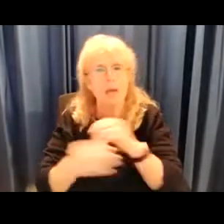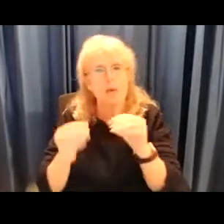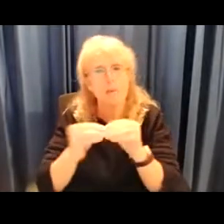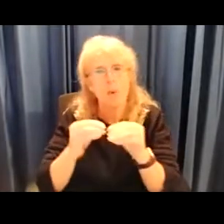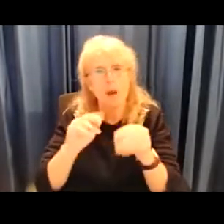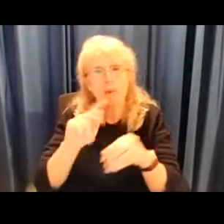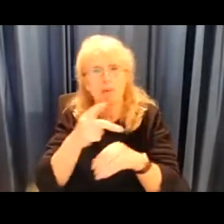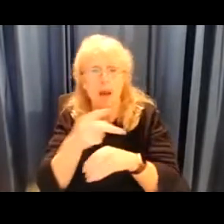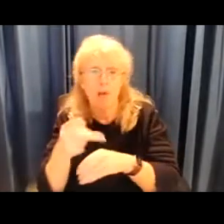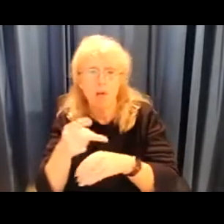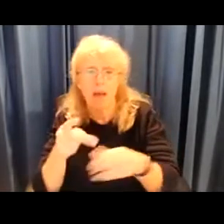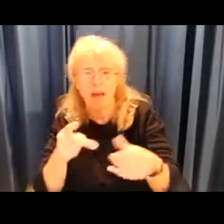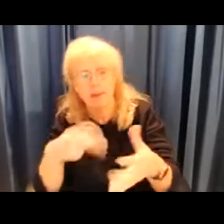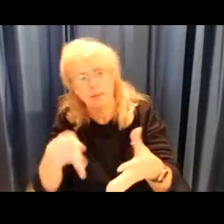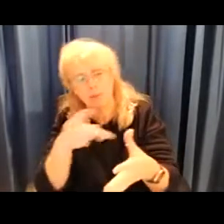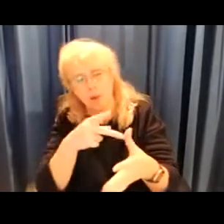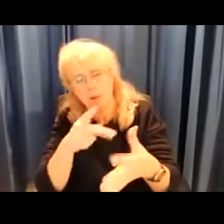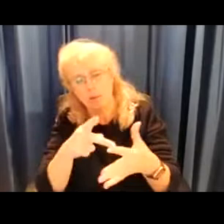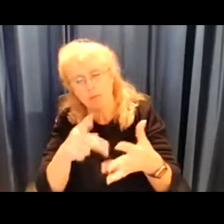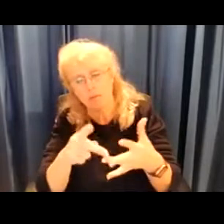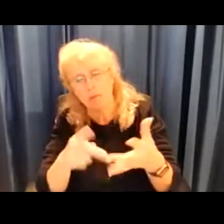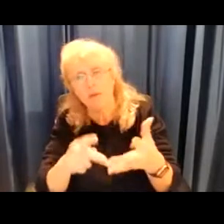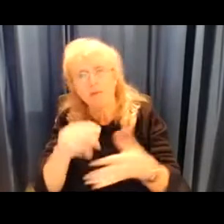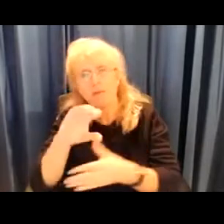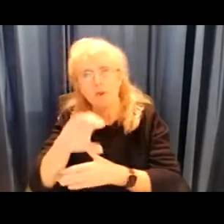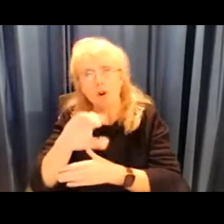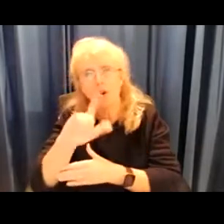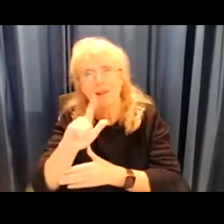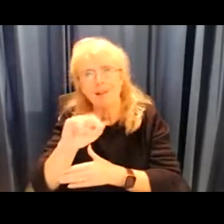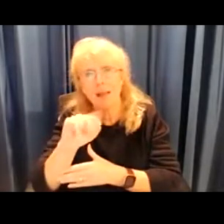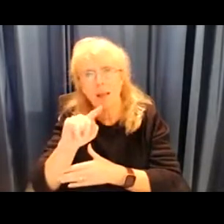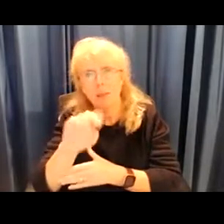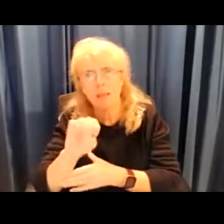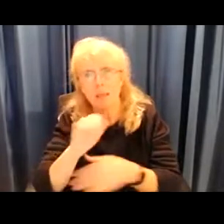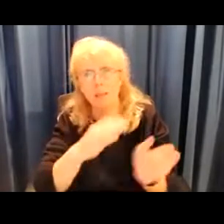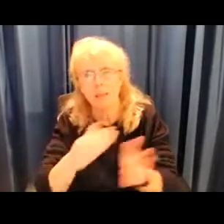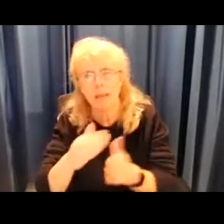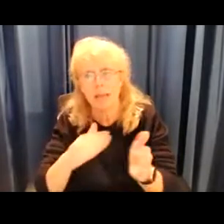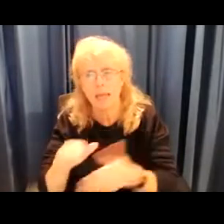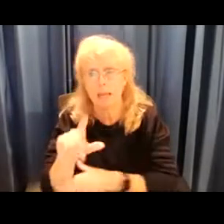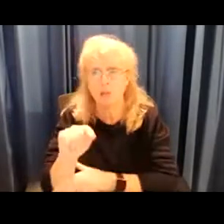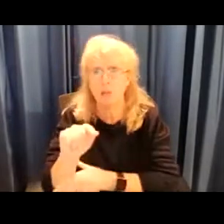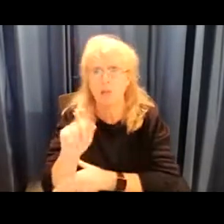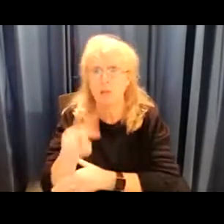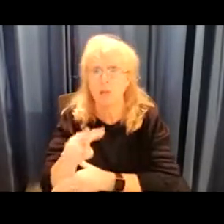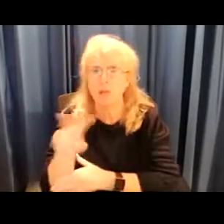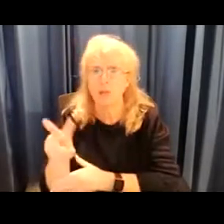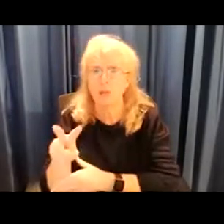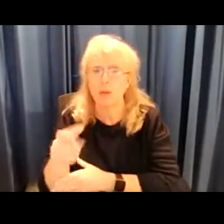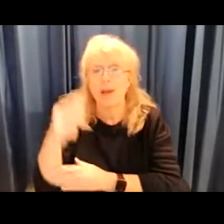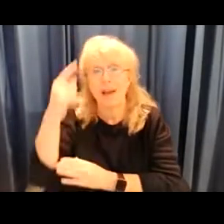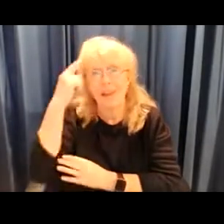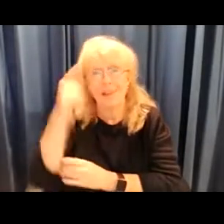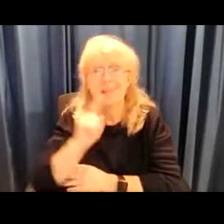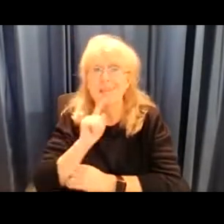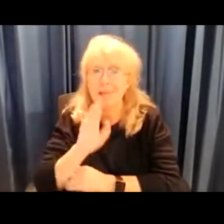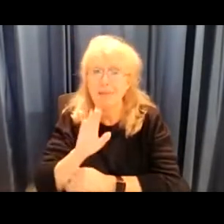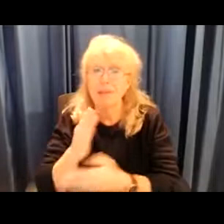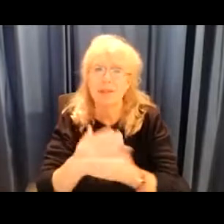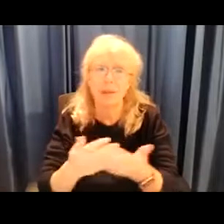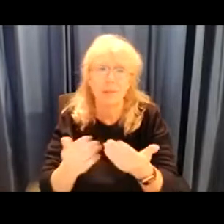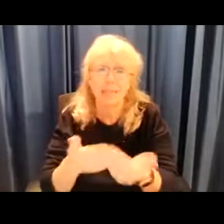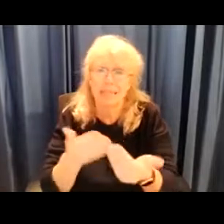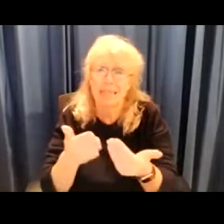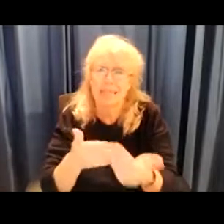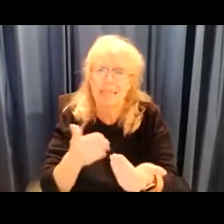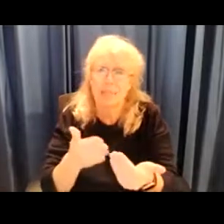prioritize climate planning in 2022, and I think there's definitely some easy ways that we can go about that, or